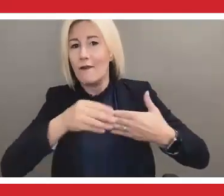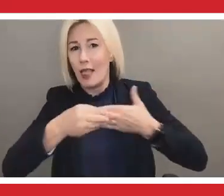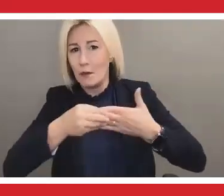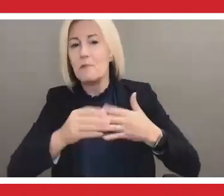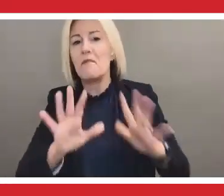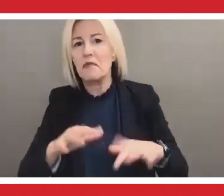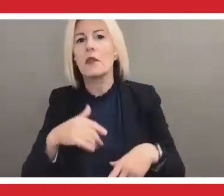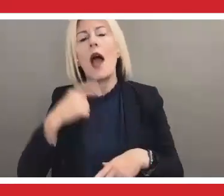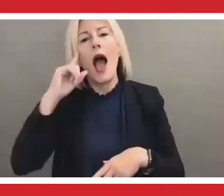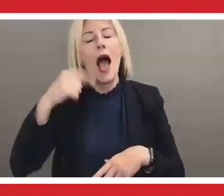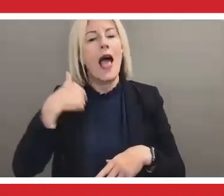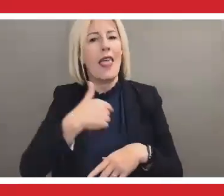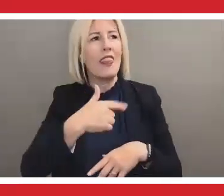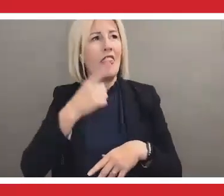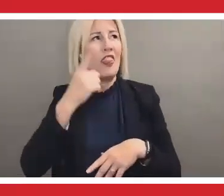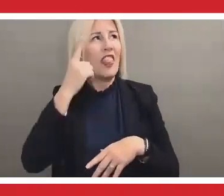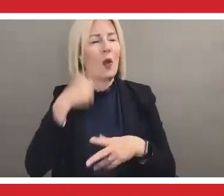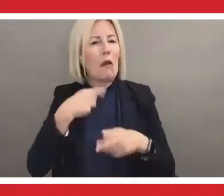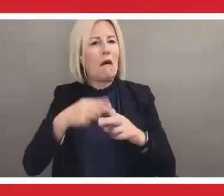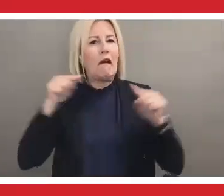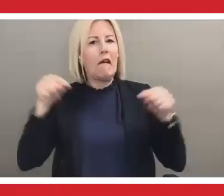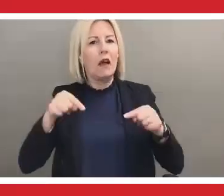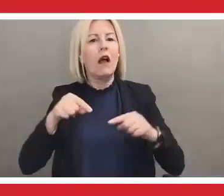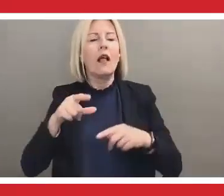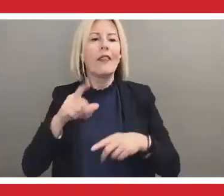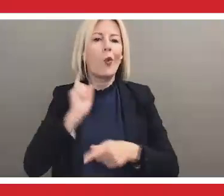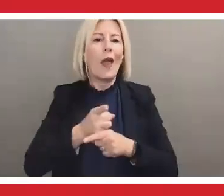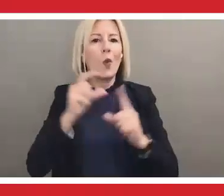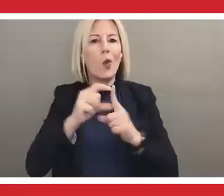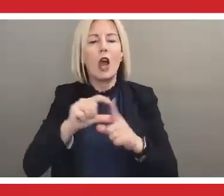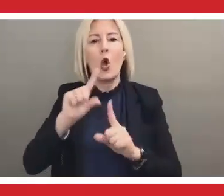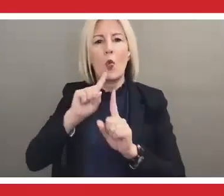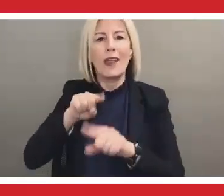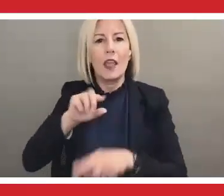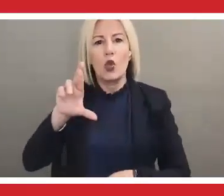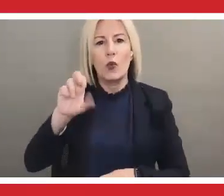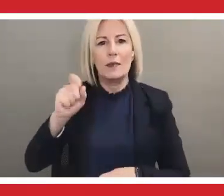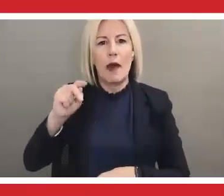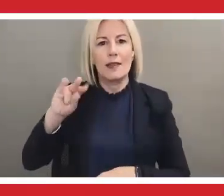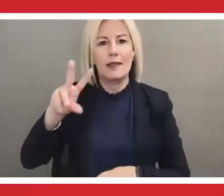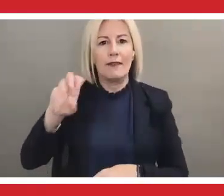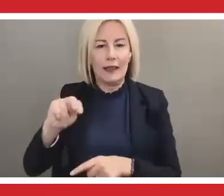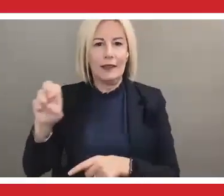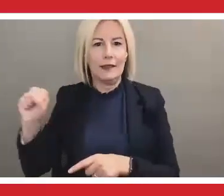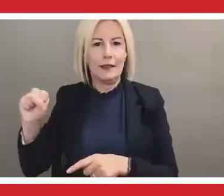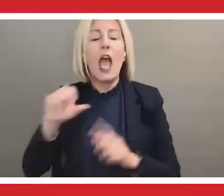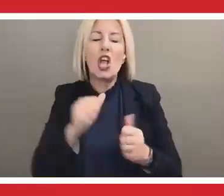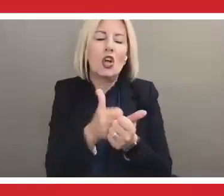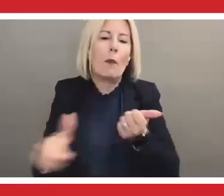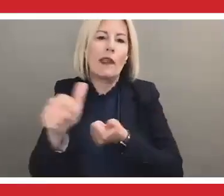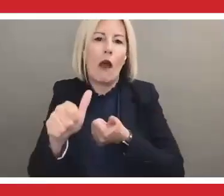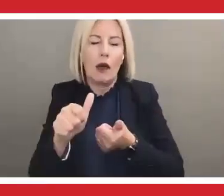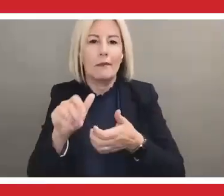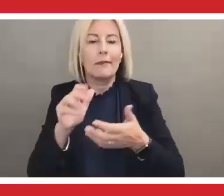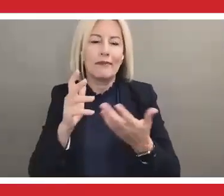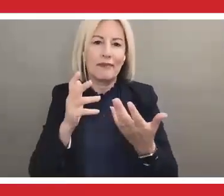to responsiveness as being the right word, because it can go beyond the context of the pandemic. And you can look